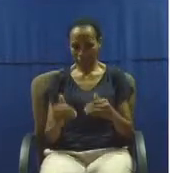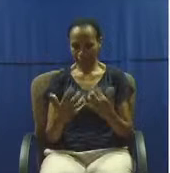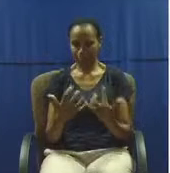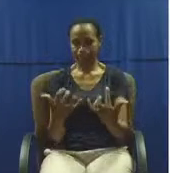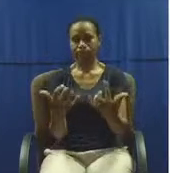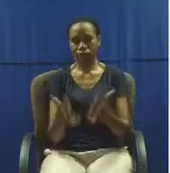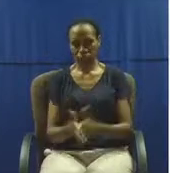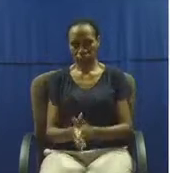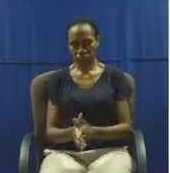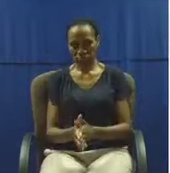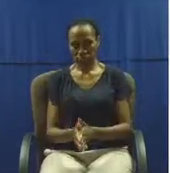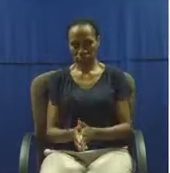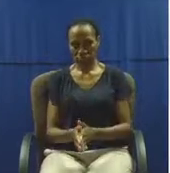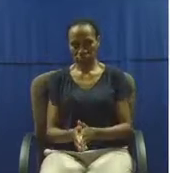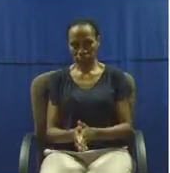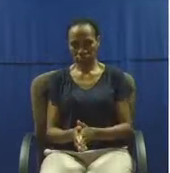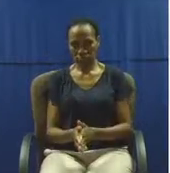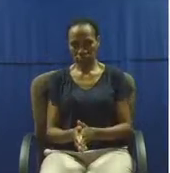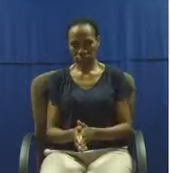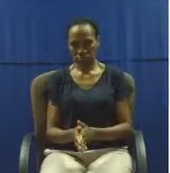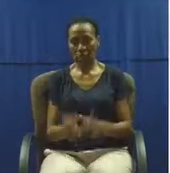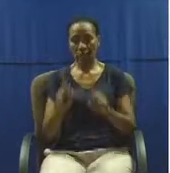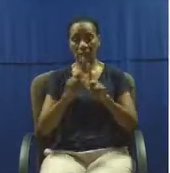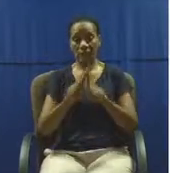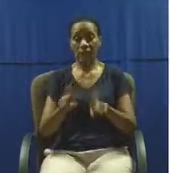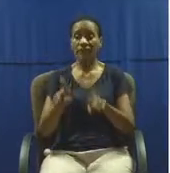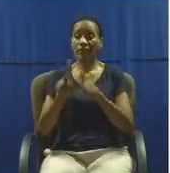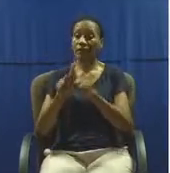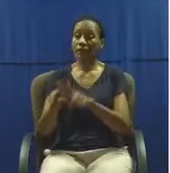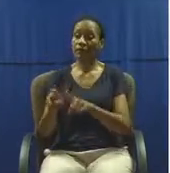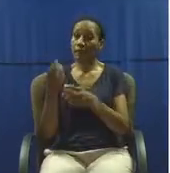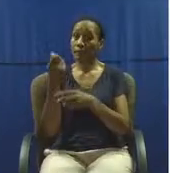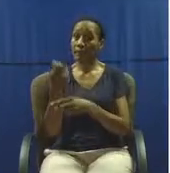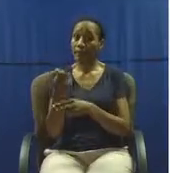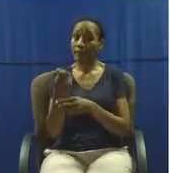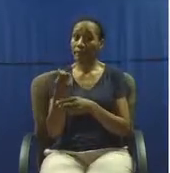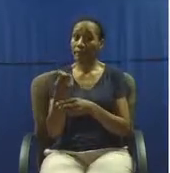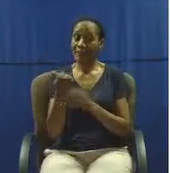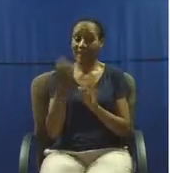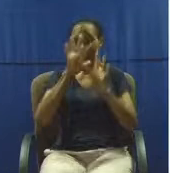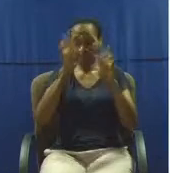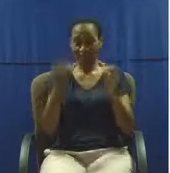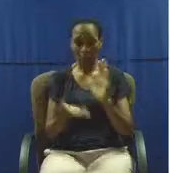to the various price pressures that our people are facing.